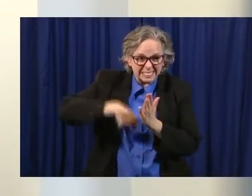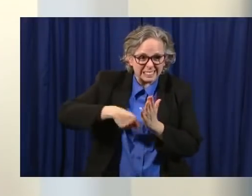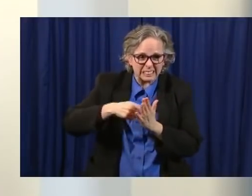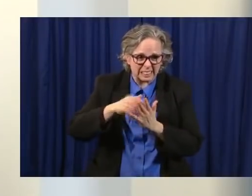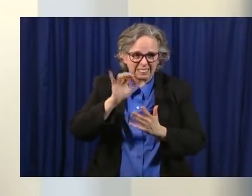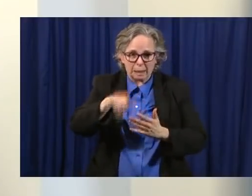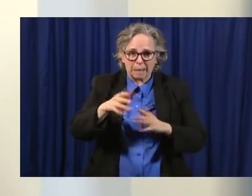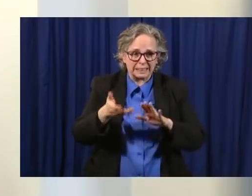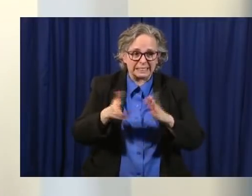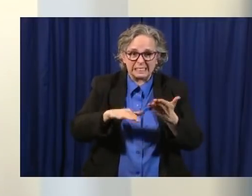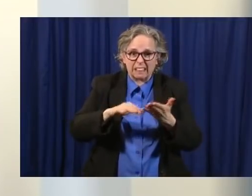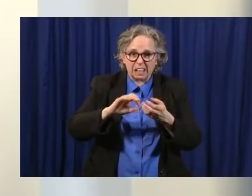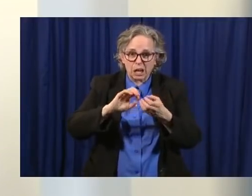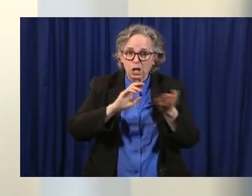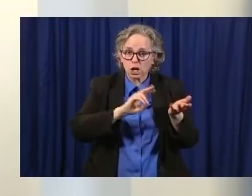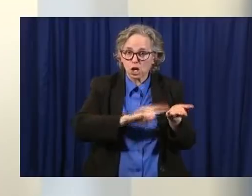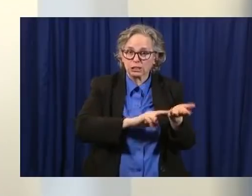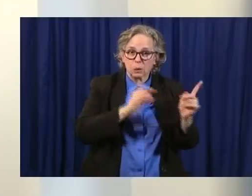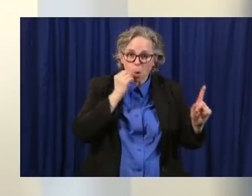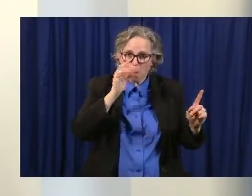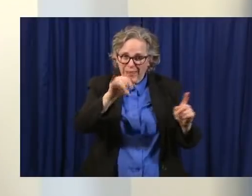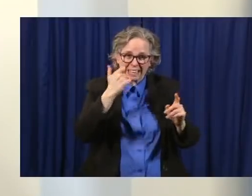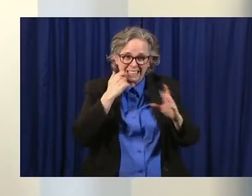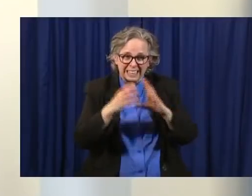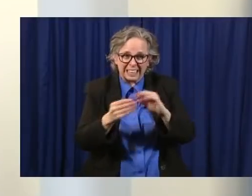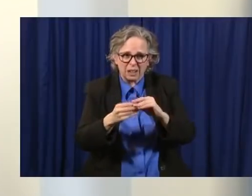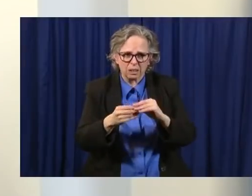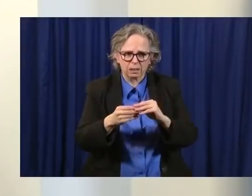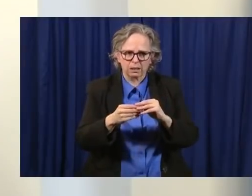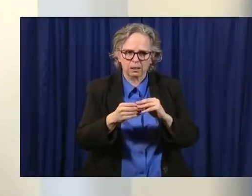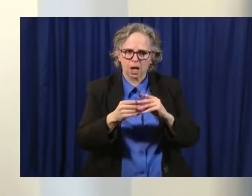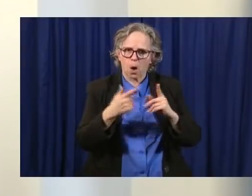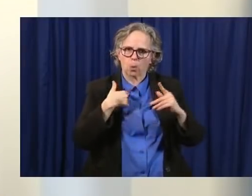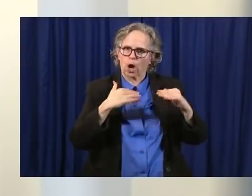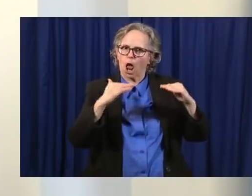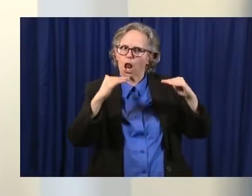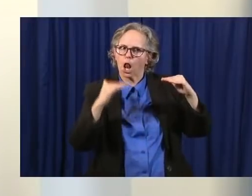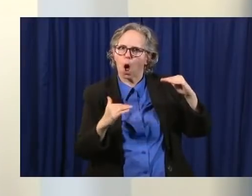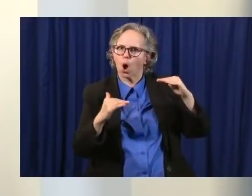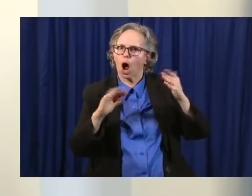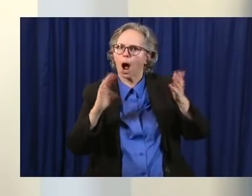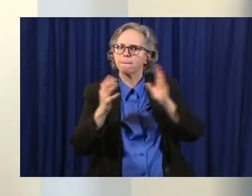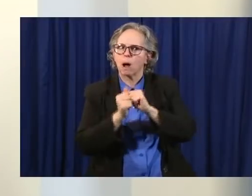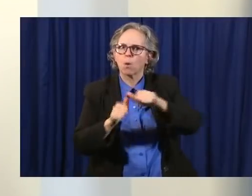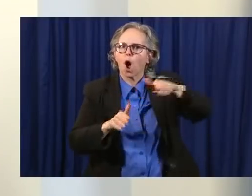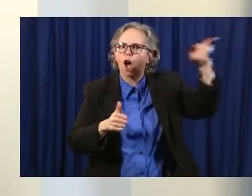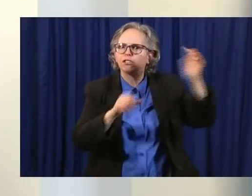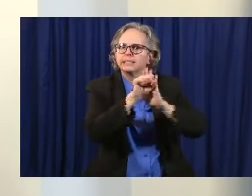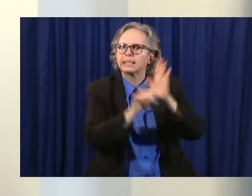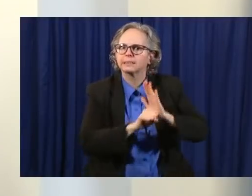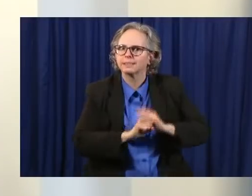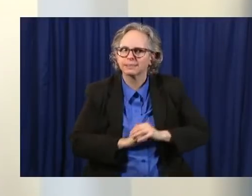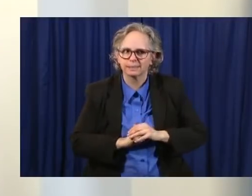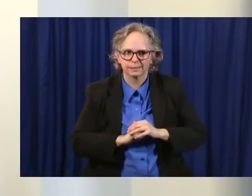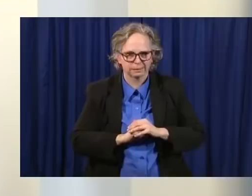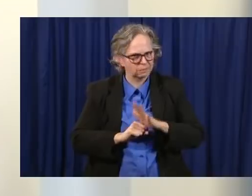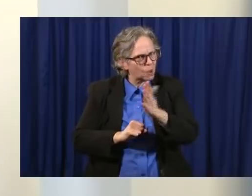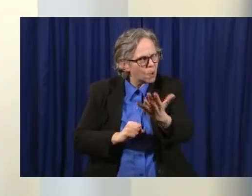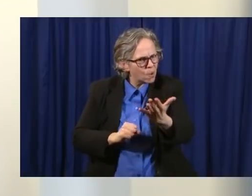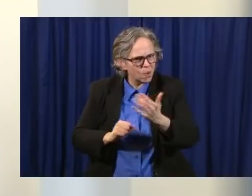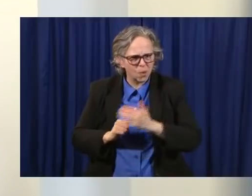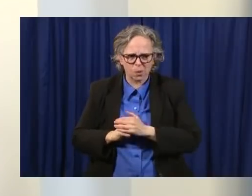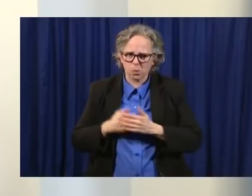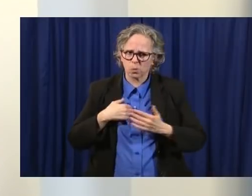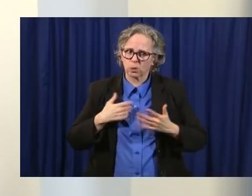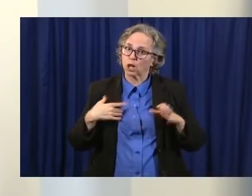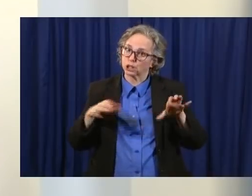data. We were slightly lower than what I was hearing in other states. I think, we're doing everything